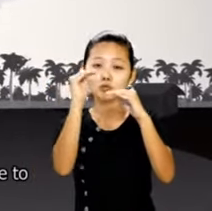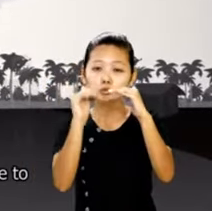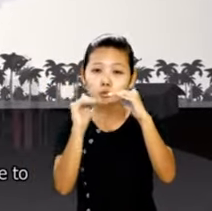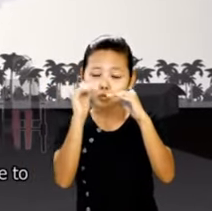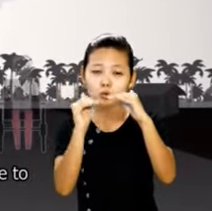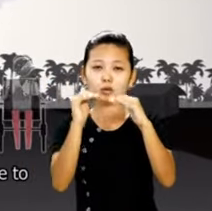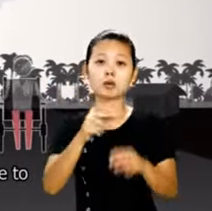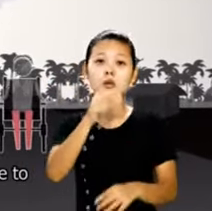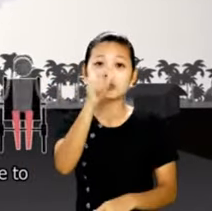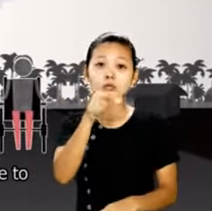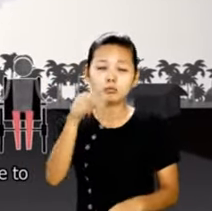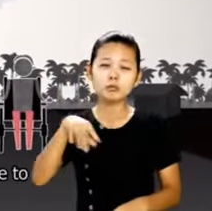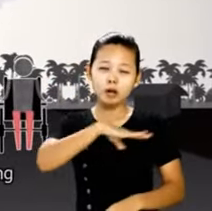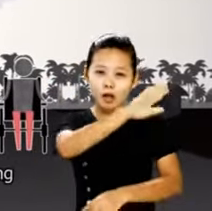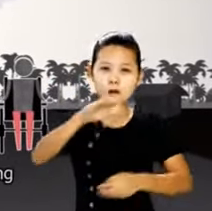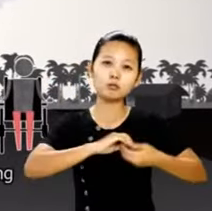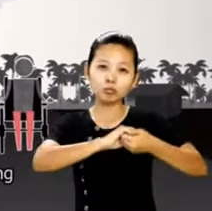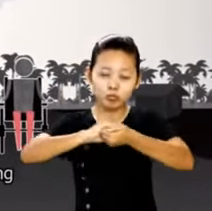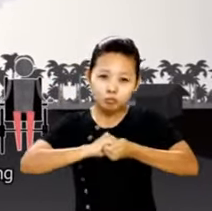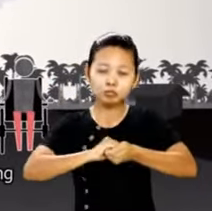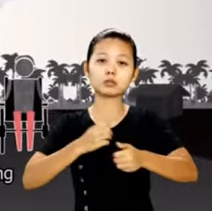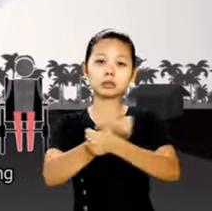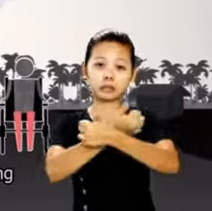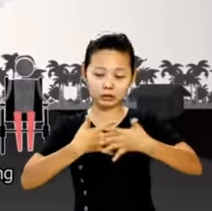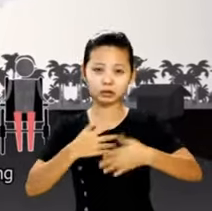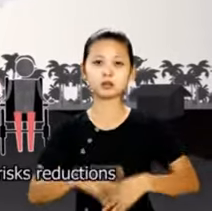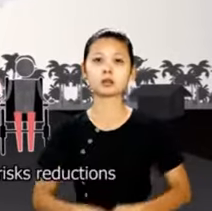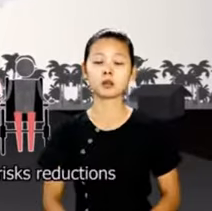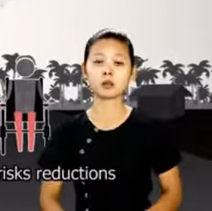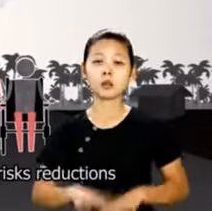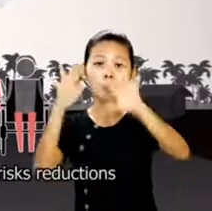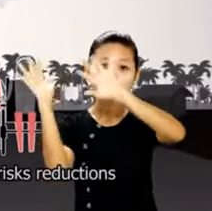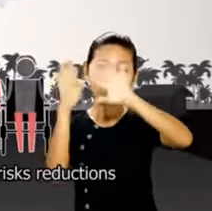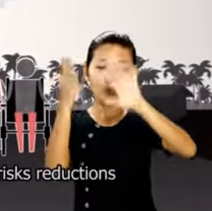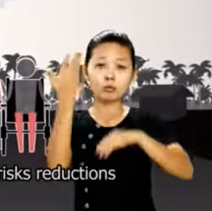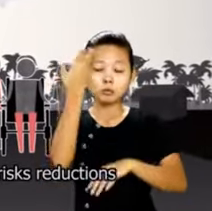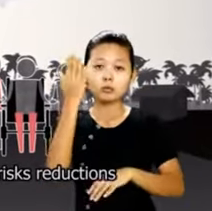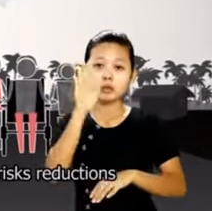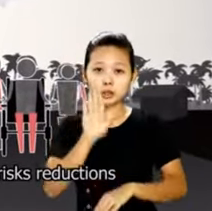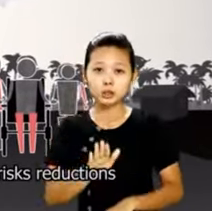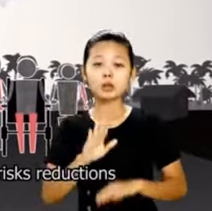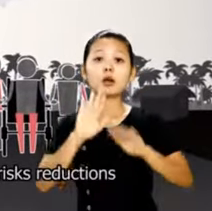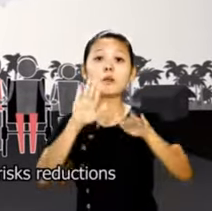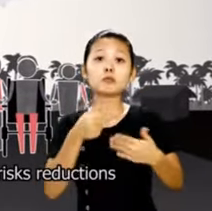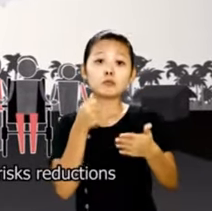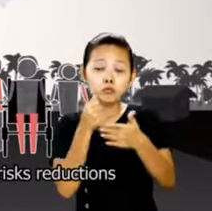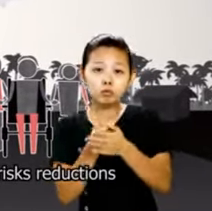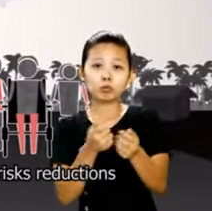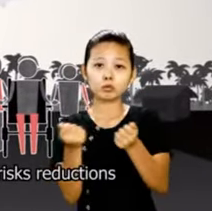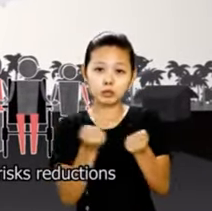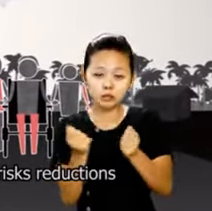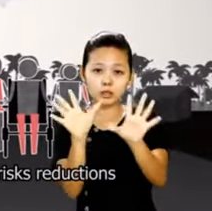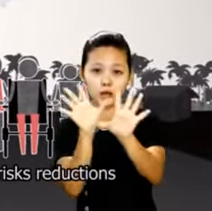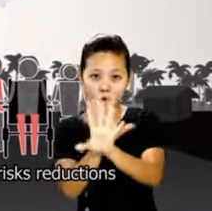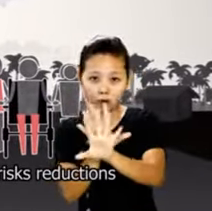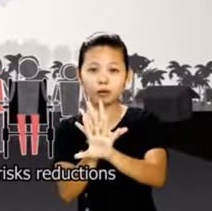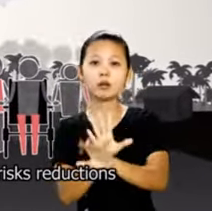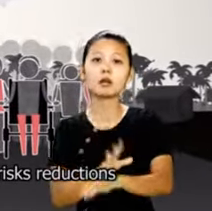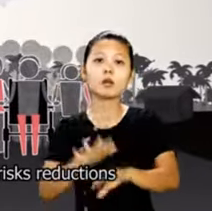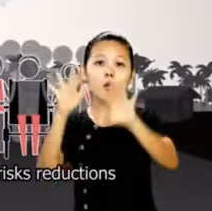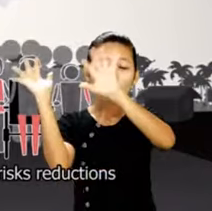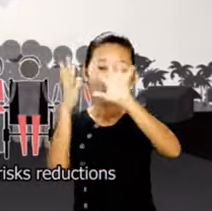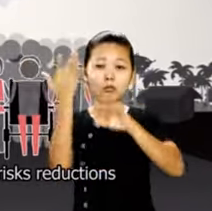Through this film, we would like to strengthen your understanding of the importance of inclusion in disaster